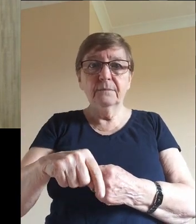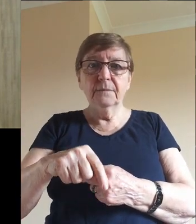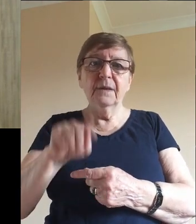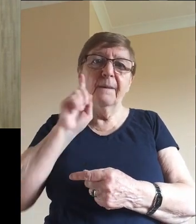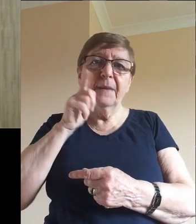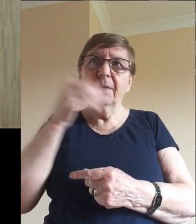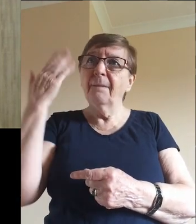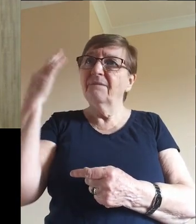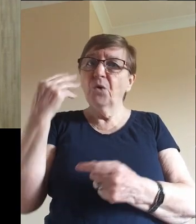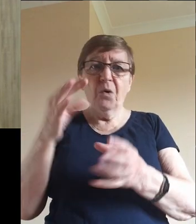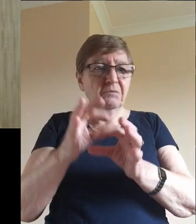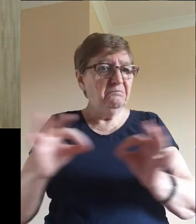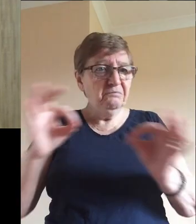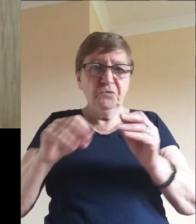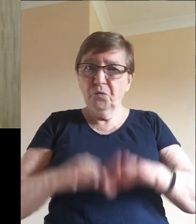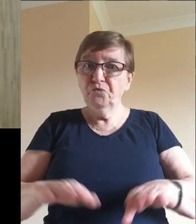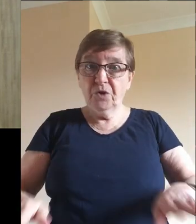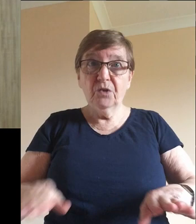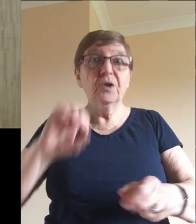to be fruitful.